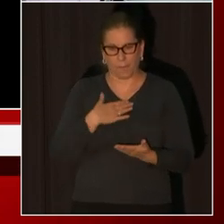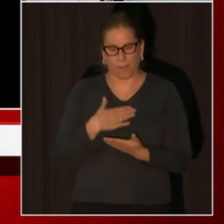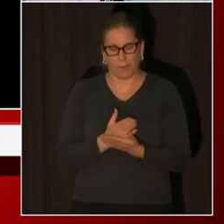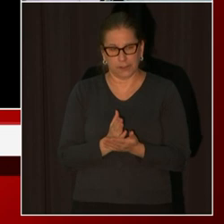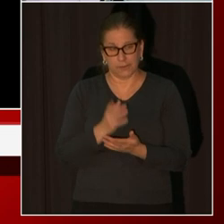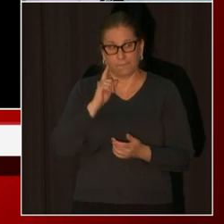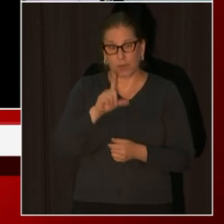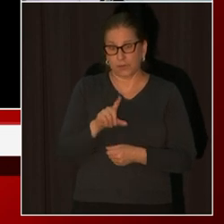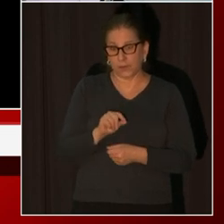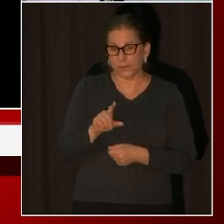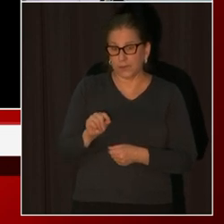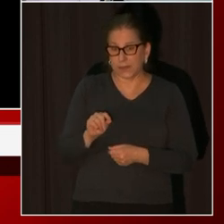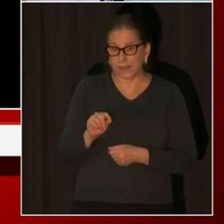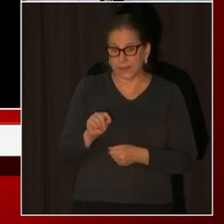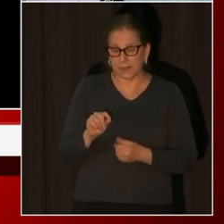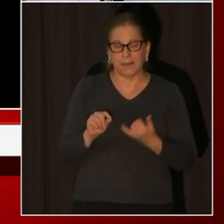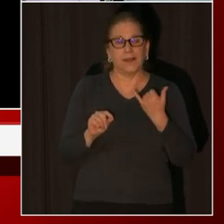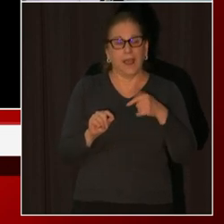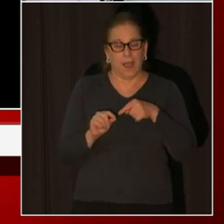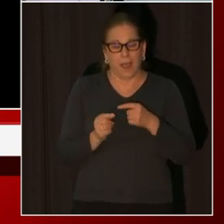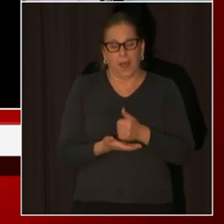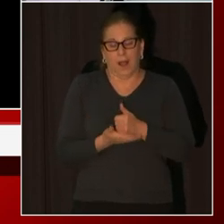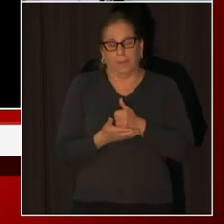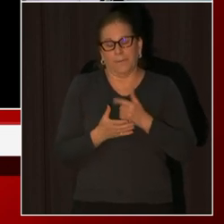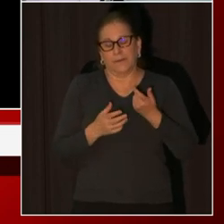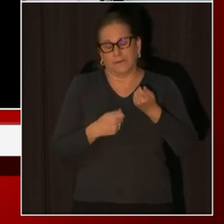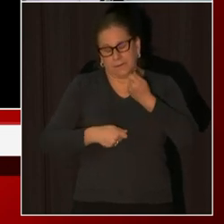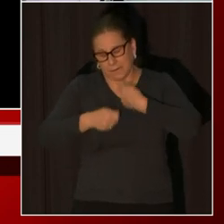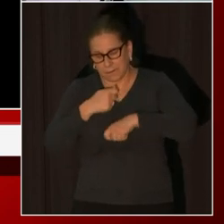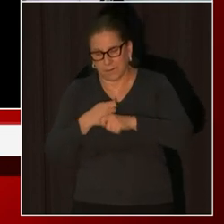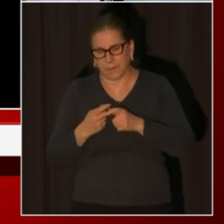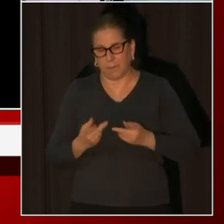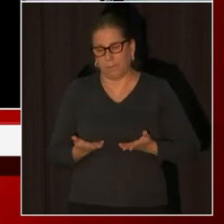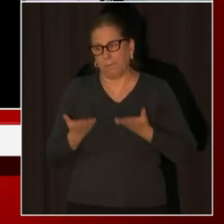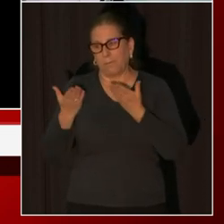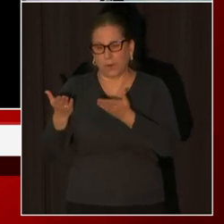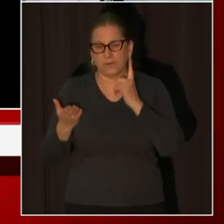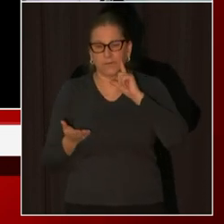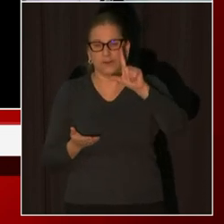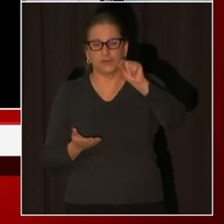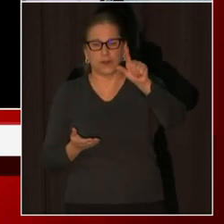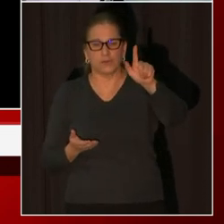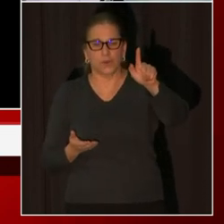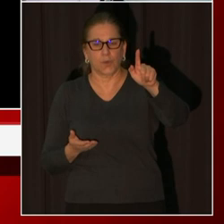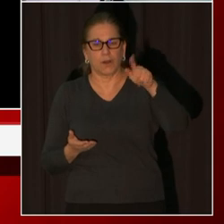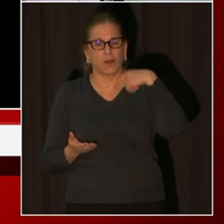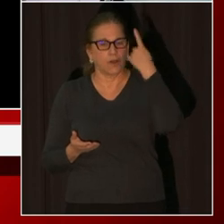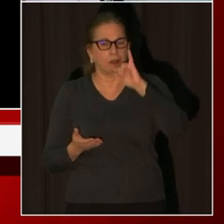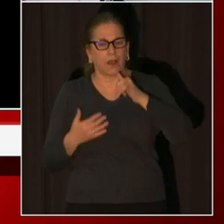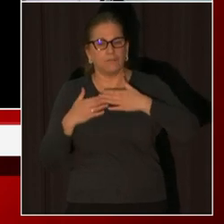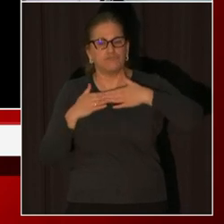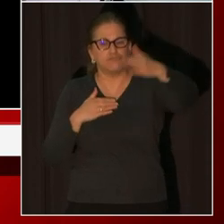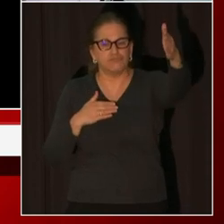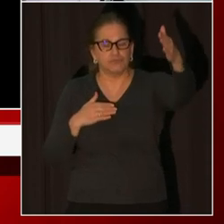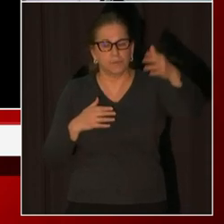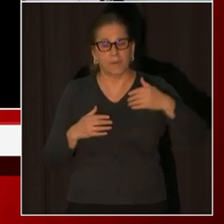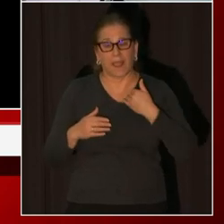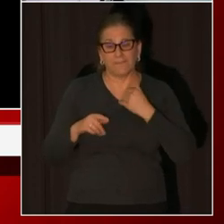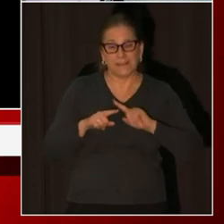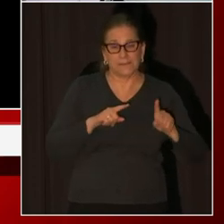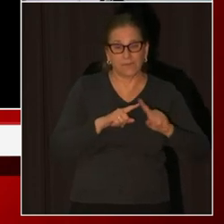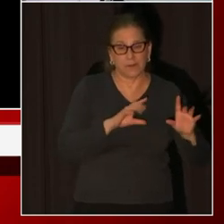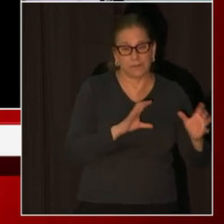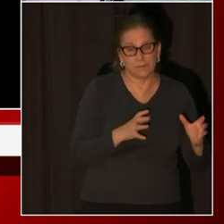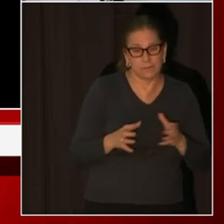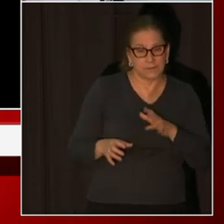in fiscal year 21. The other categories of funds in terms of special revenue is $754 million,